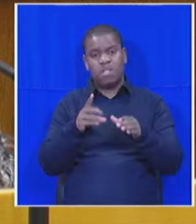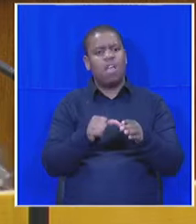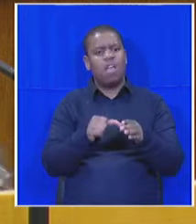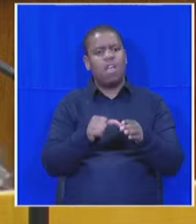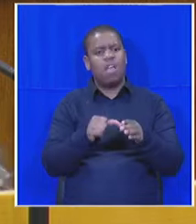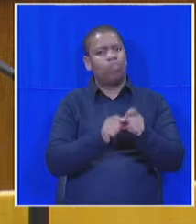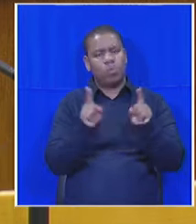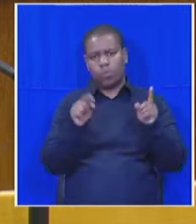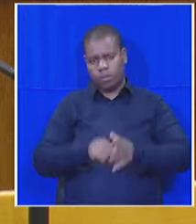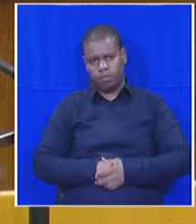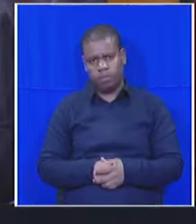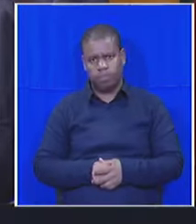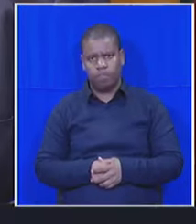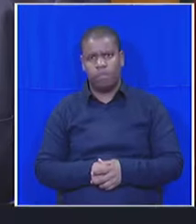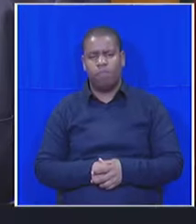support it.